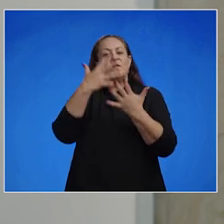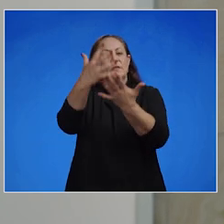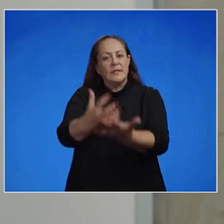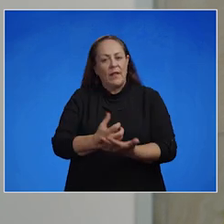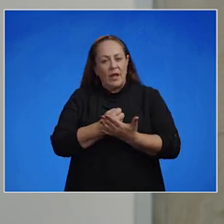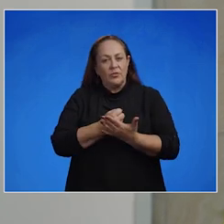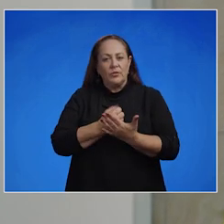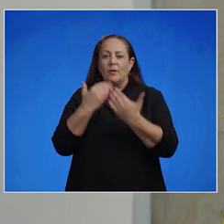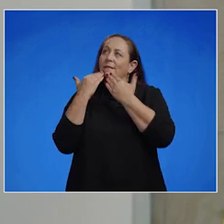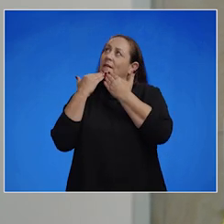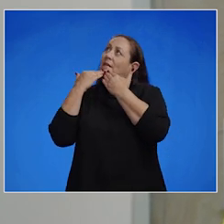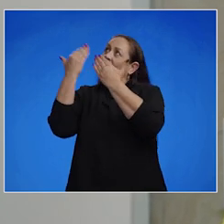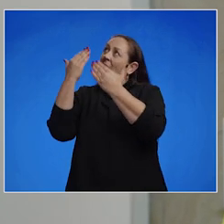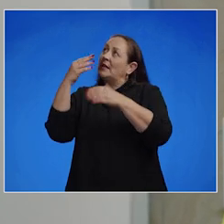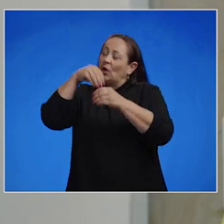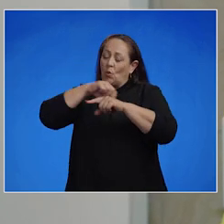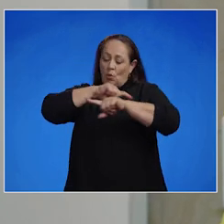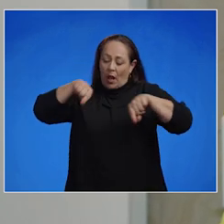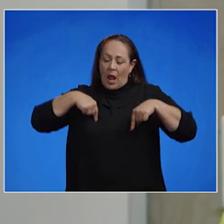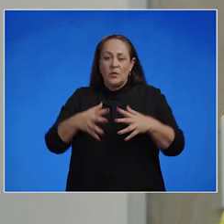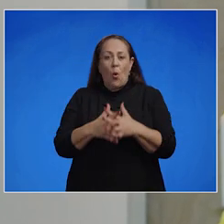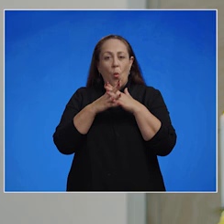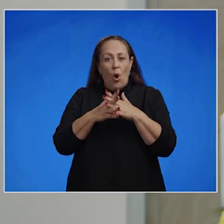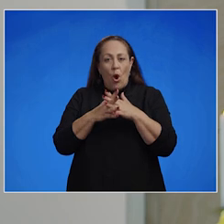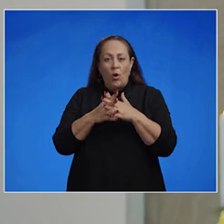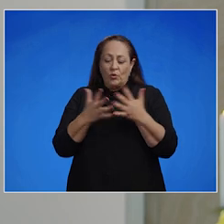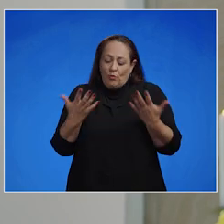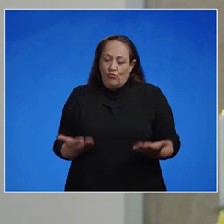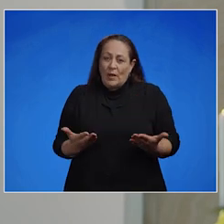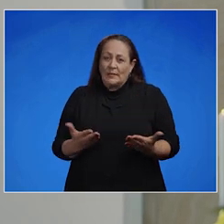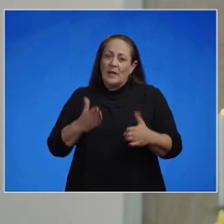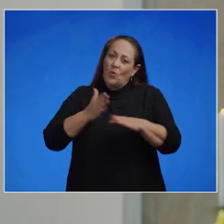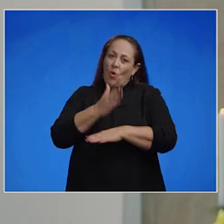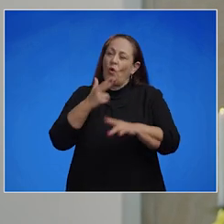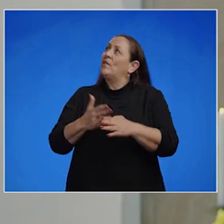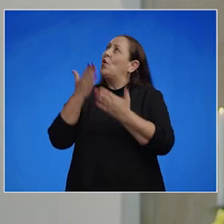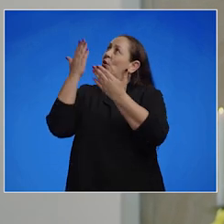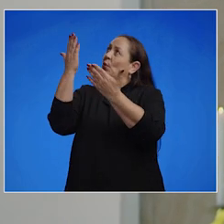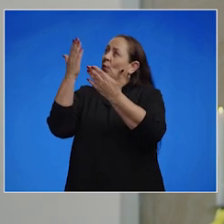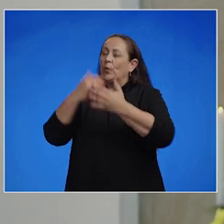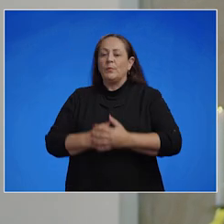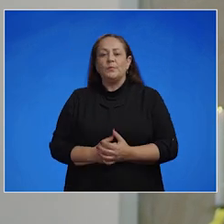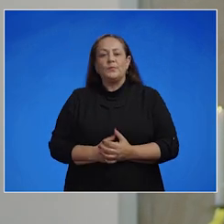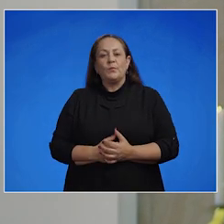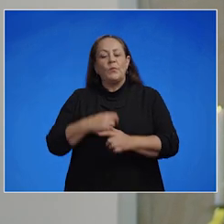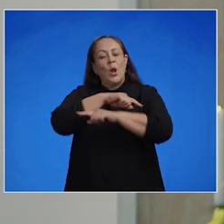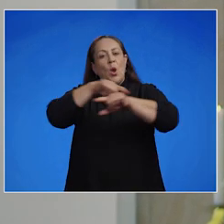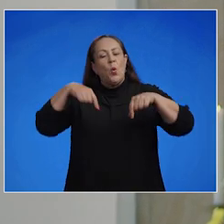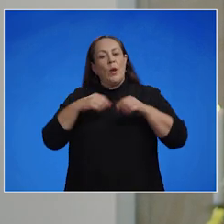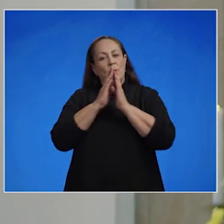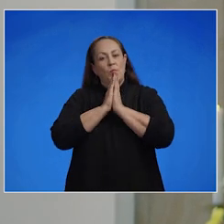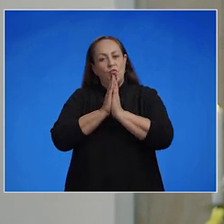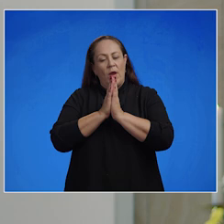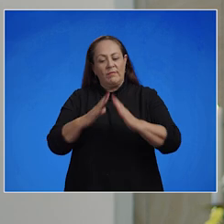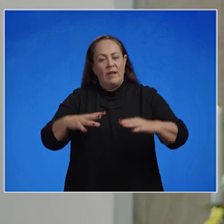salvation, giving thanks that you have held us worthy to be in your presence and minister to you. Humbly we pray